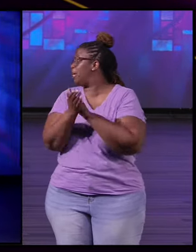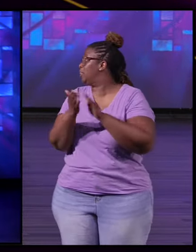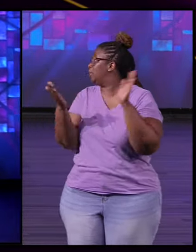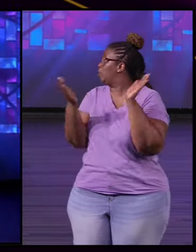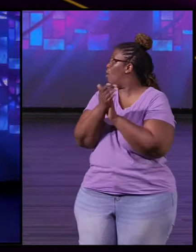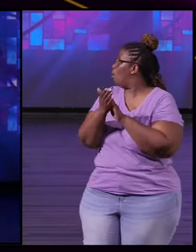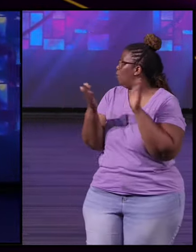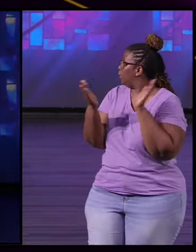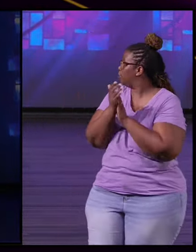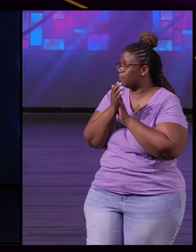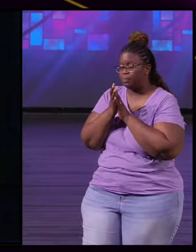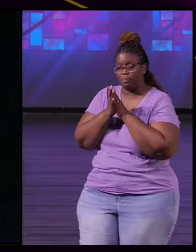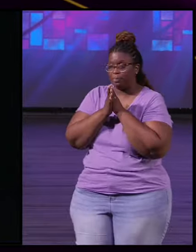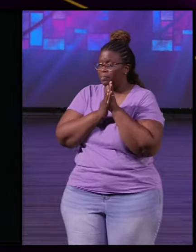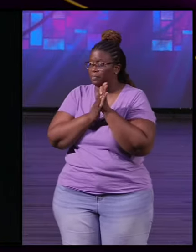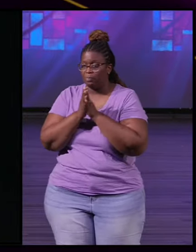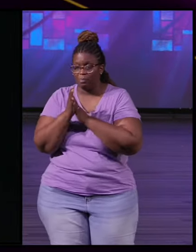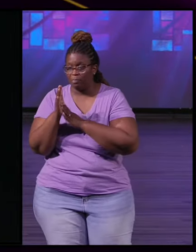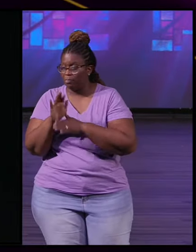celebrate God.